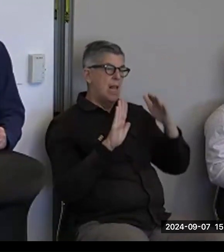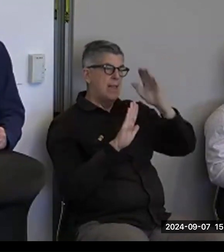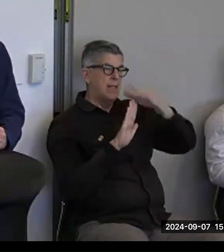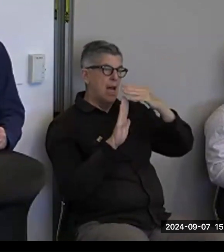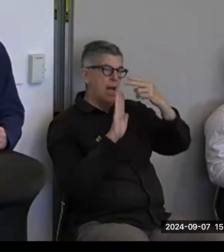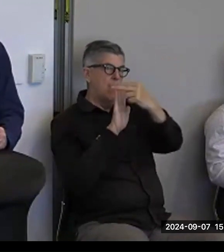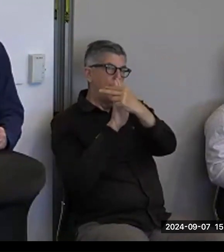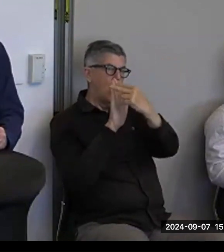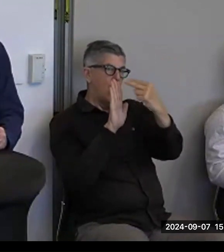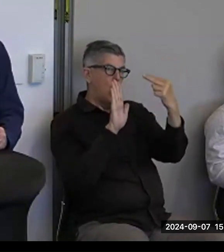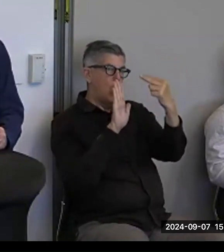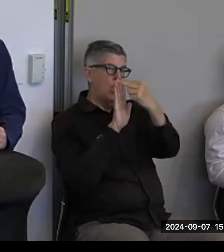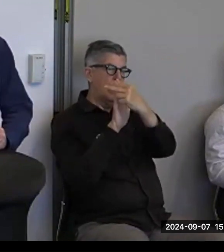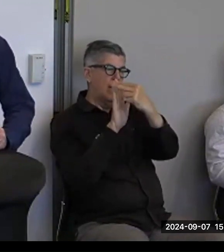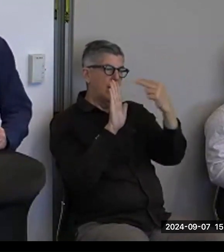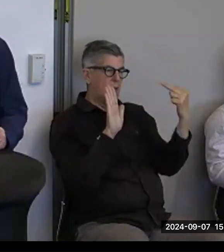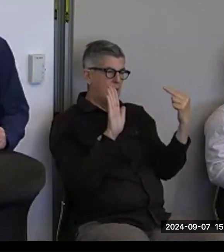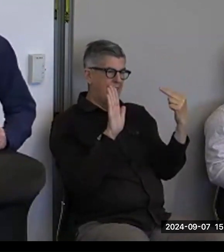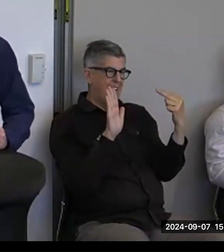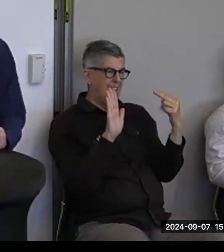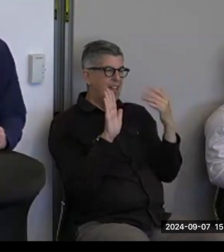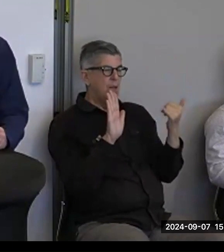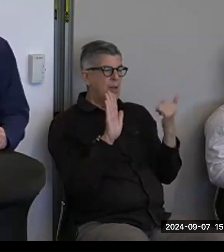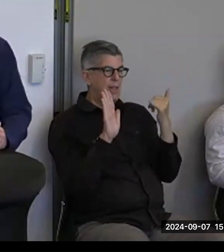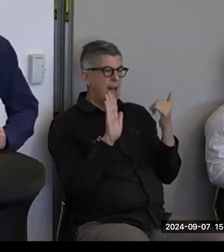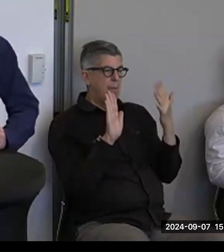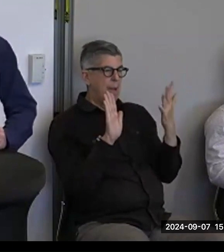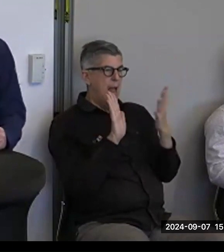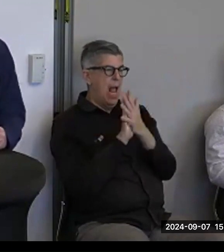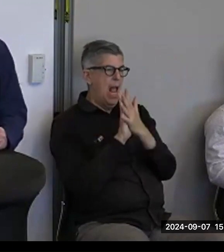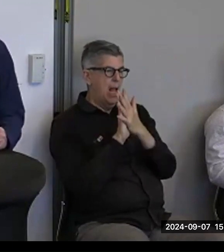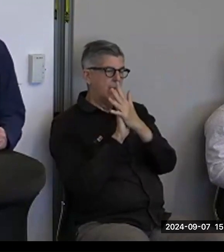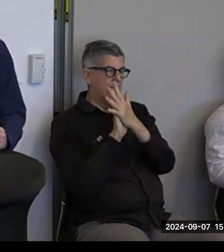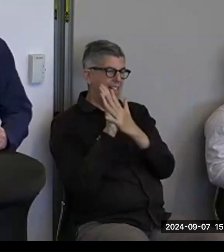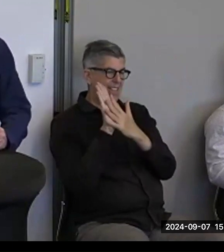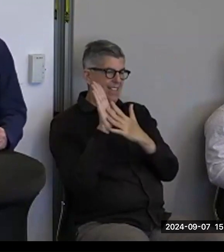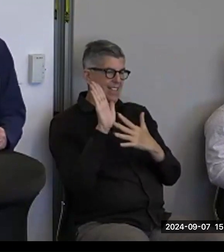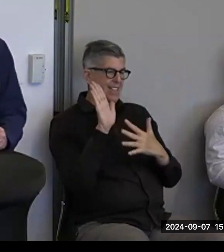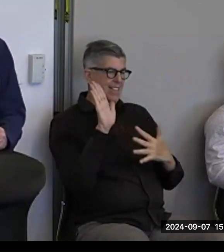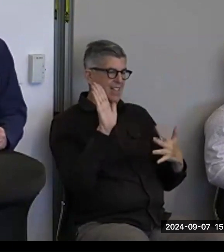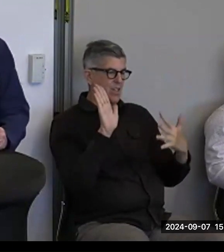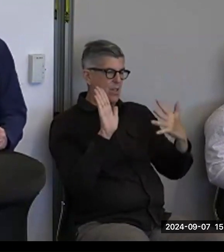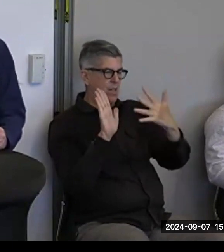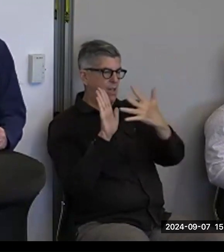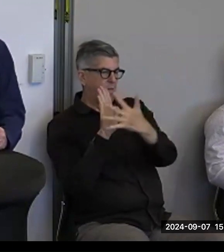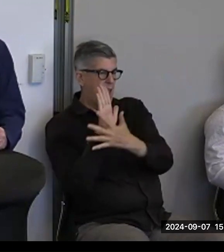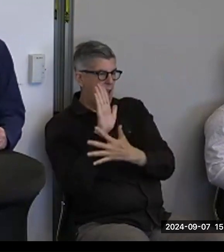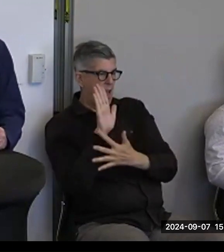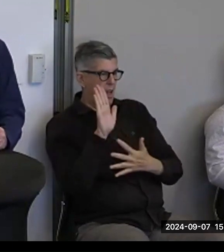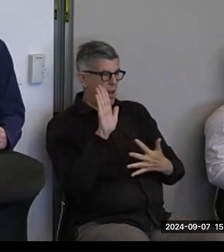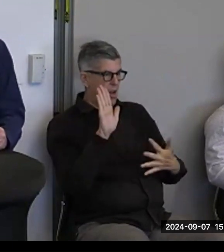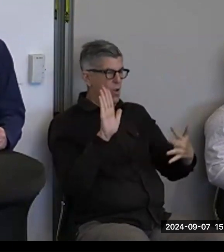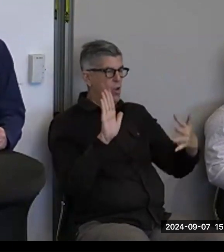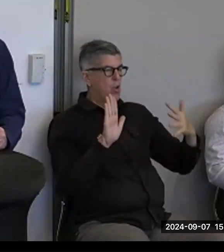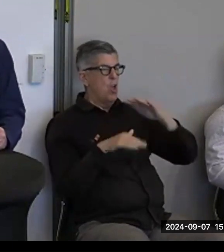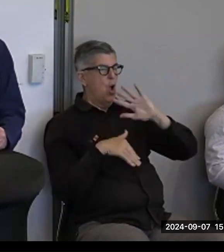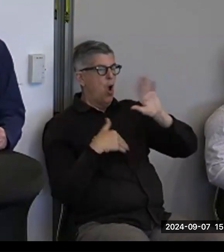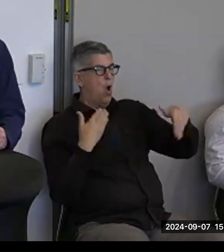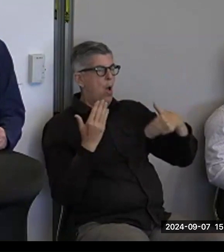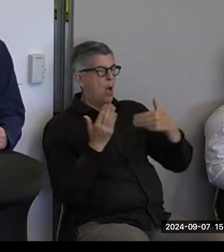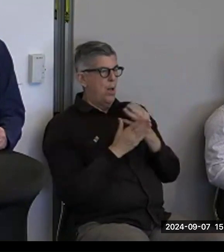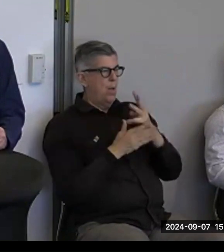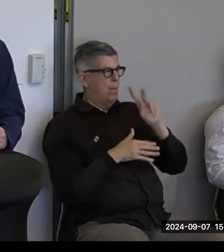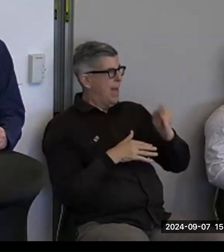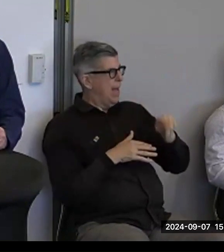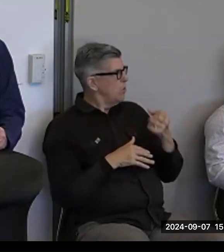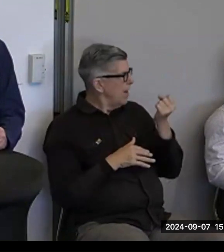hands fairly flat on the whole surface of the map just to get an idea of the overview of the map. I'm